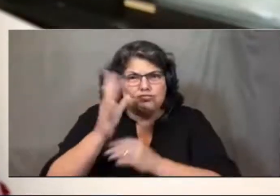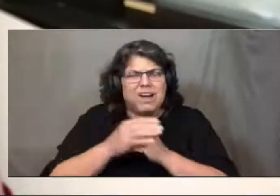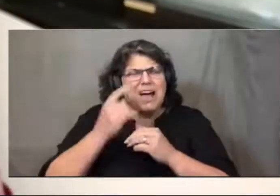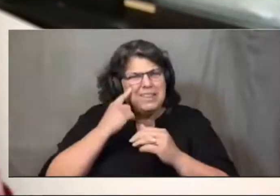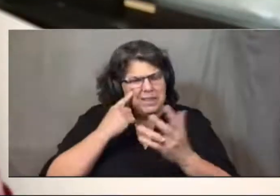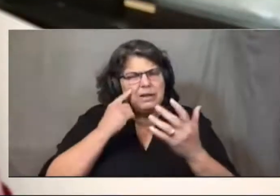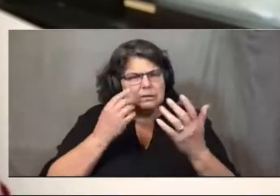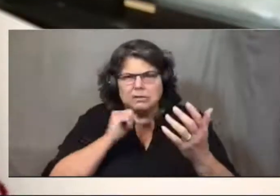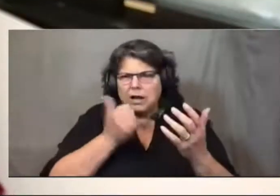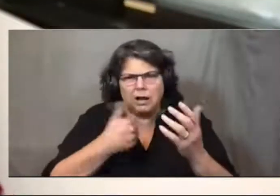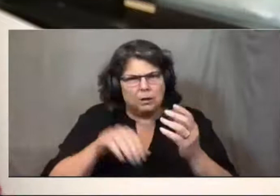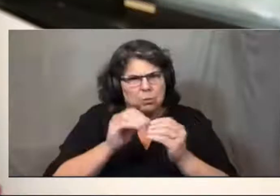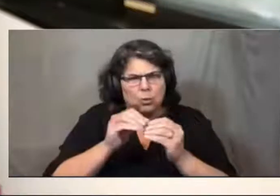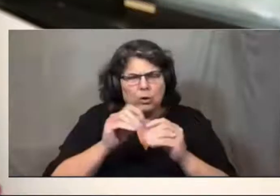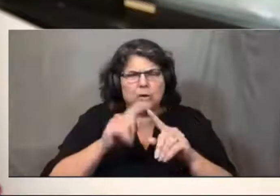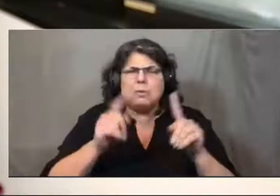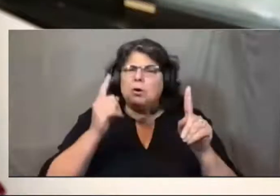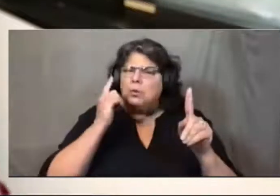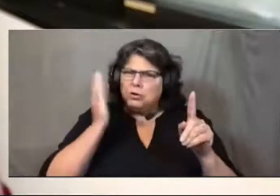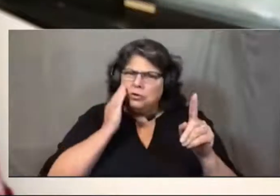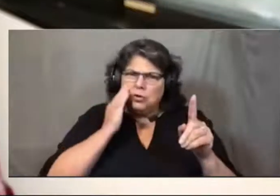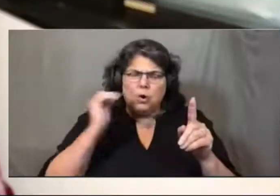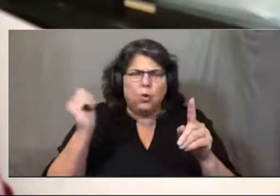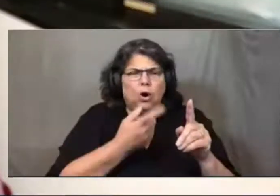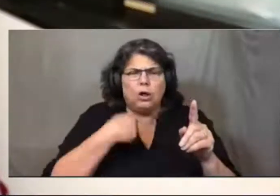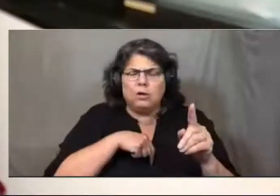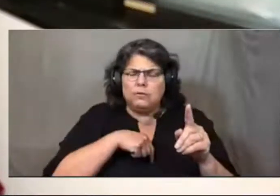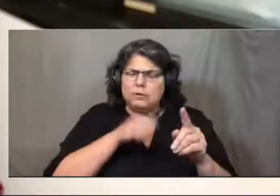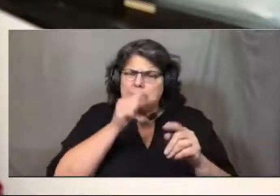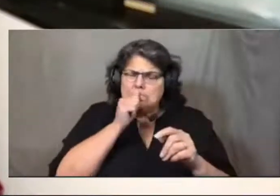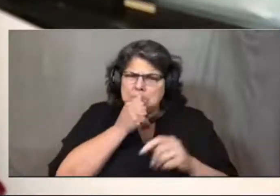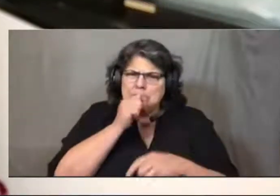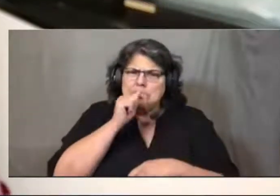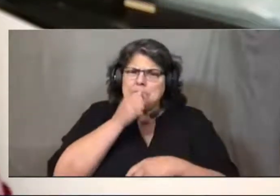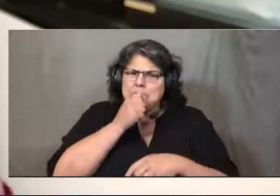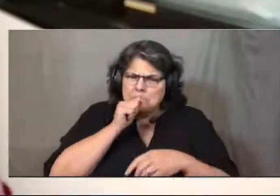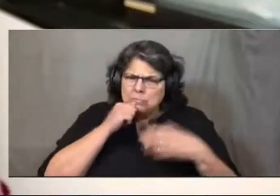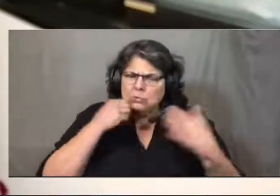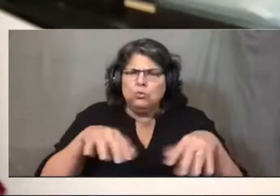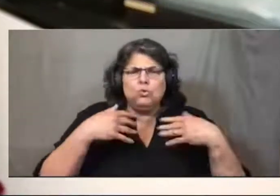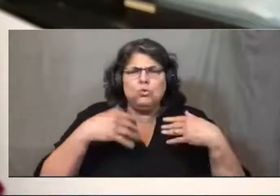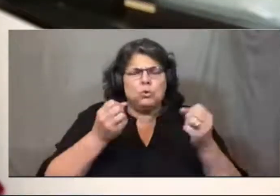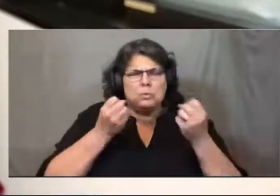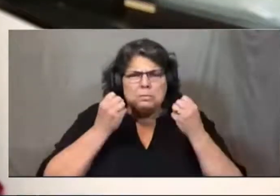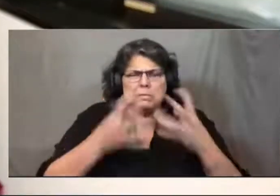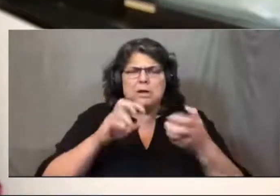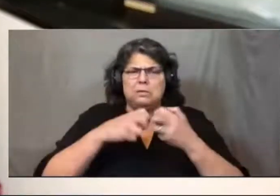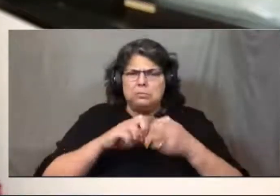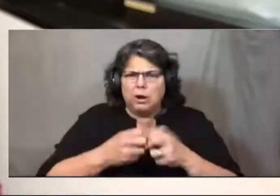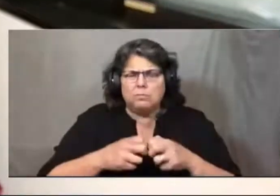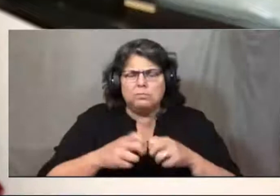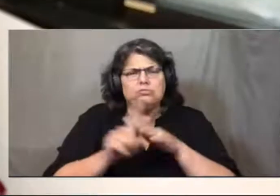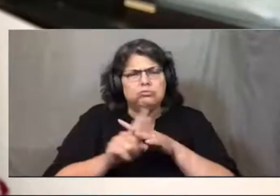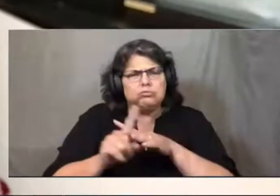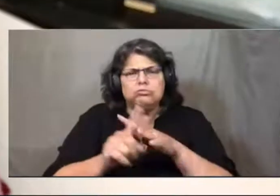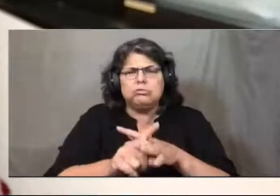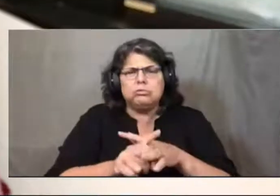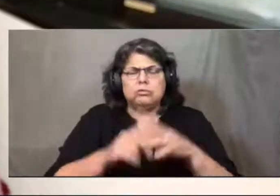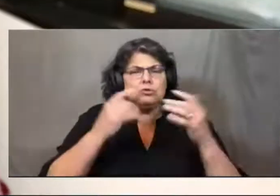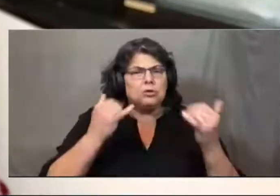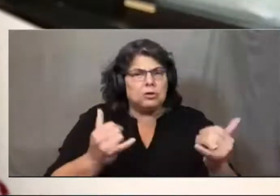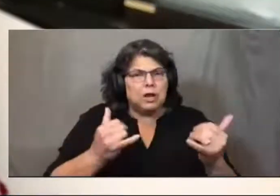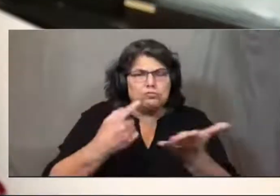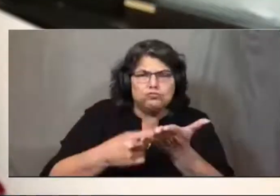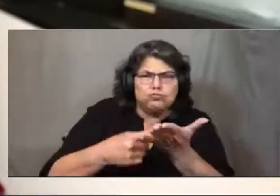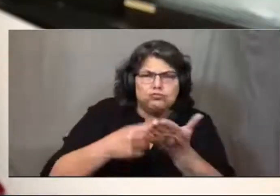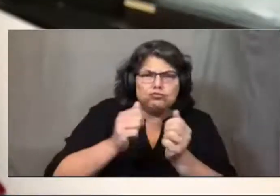that everybody is facing are very severe, and we are working together to try and find, with the state, some